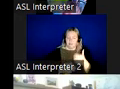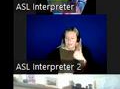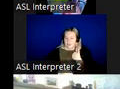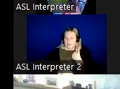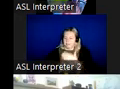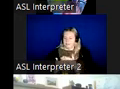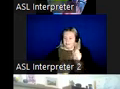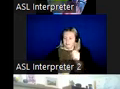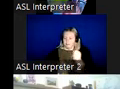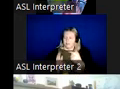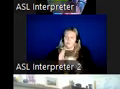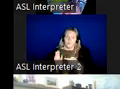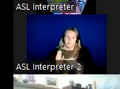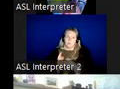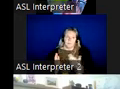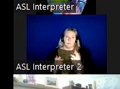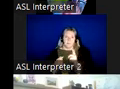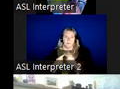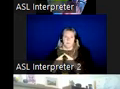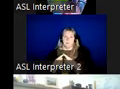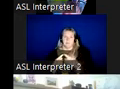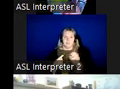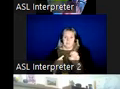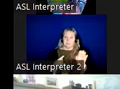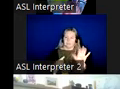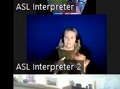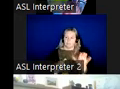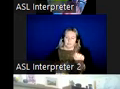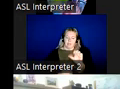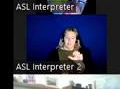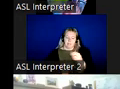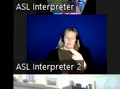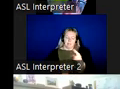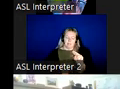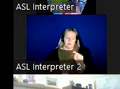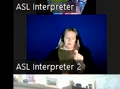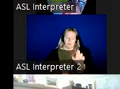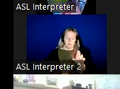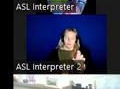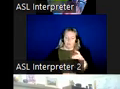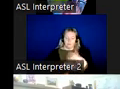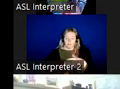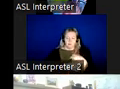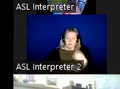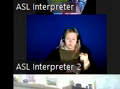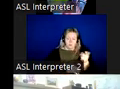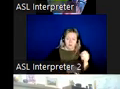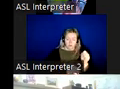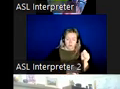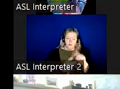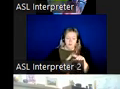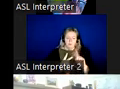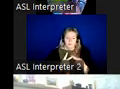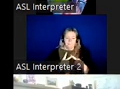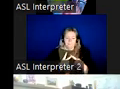example, so for Eastern, AC Hunter, they're available at AC Hunter. In